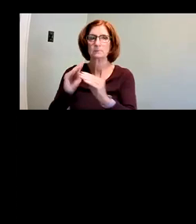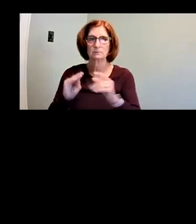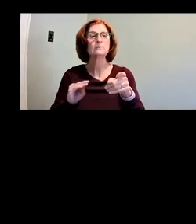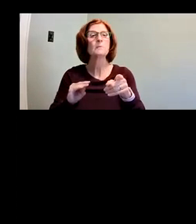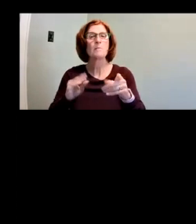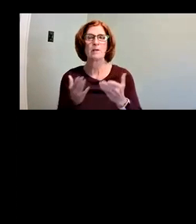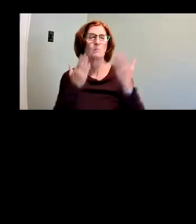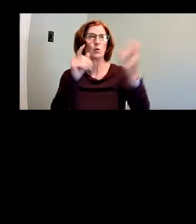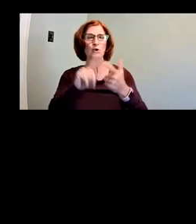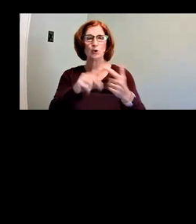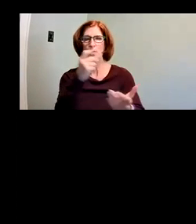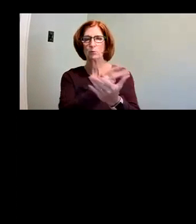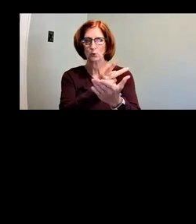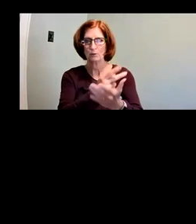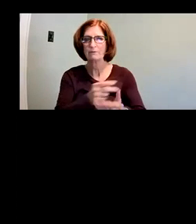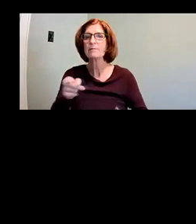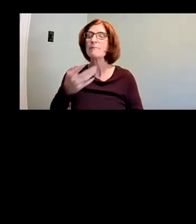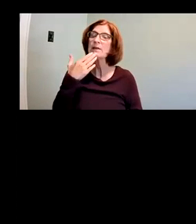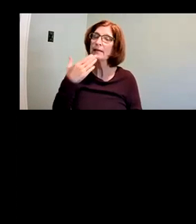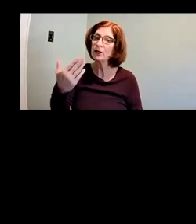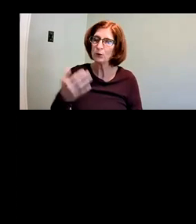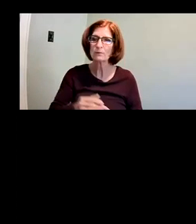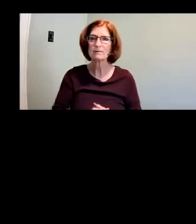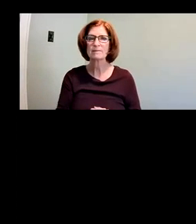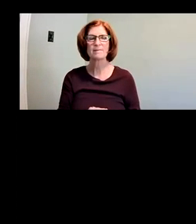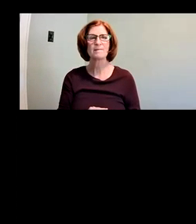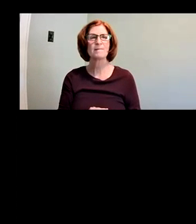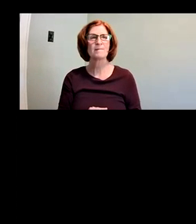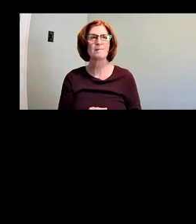approve. Thank you. Second.